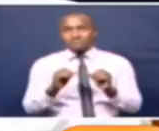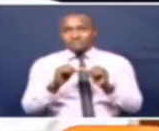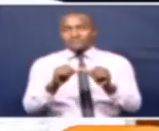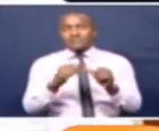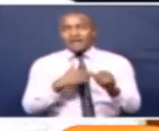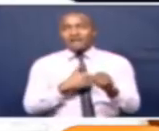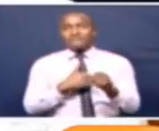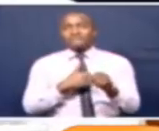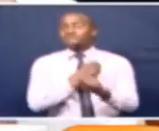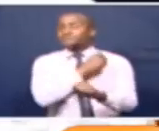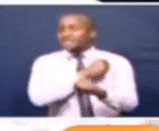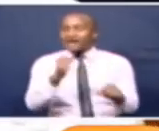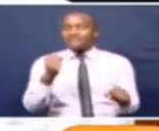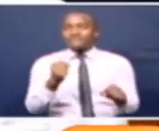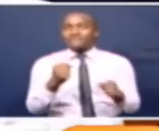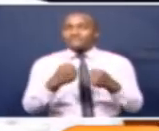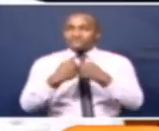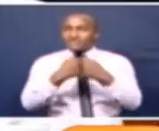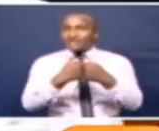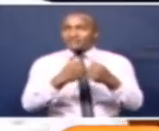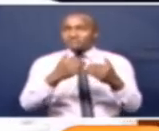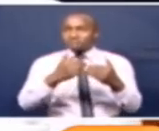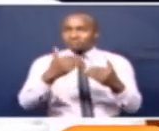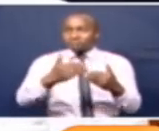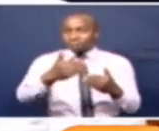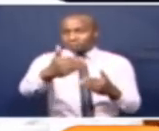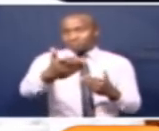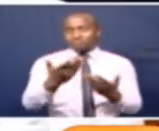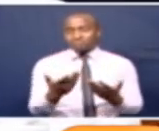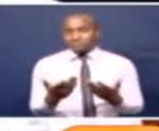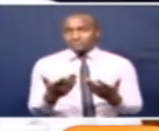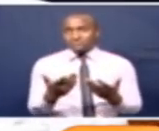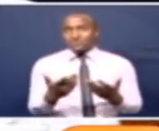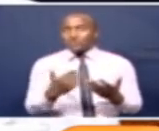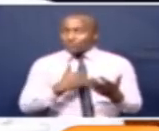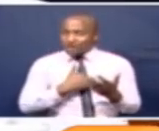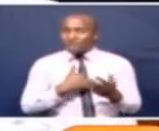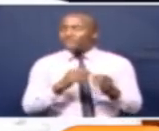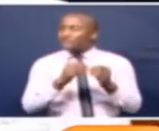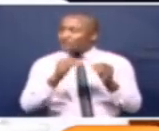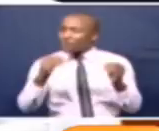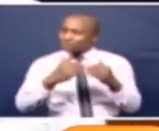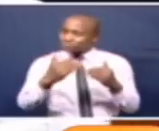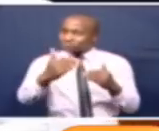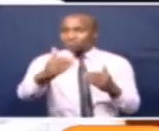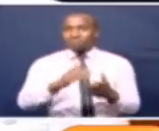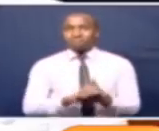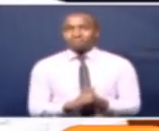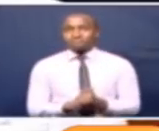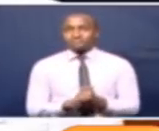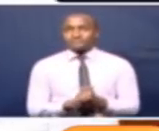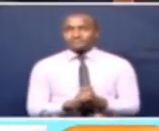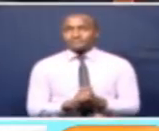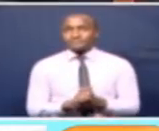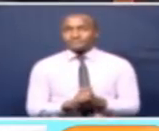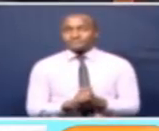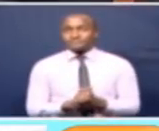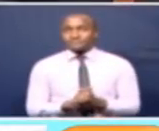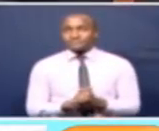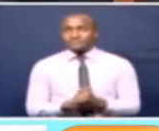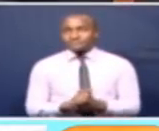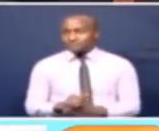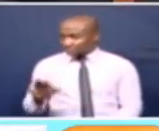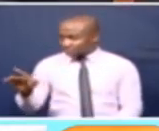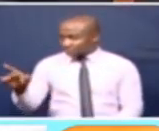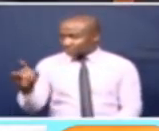tougher challenges coming up. You still have a long journey ahead of you. Right. And let's talk